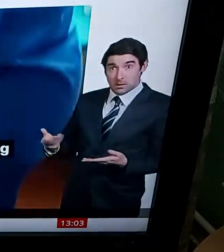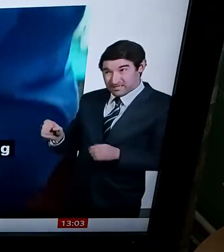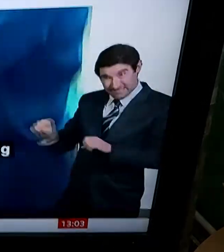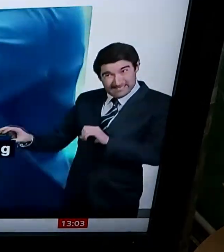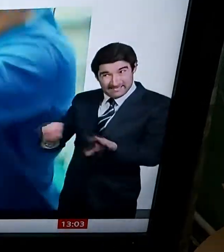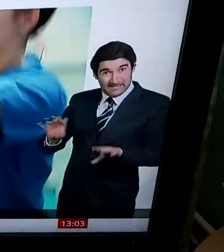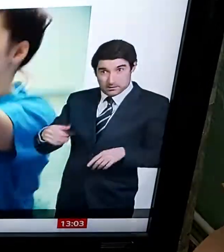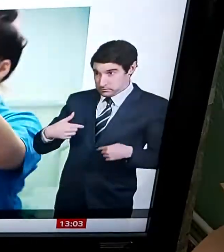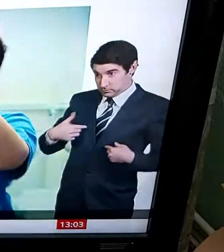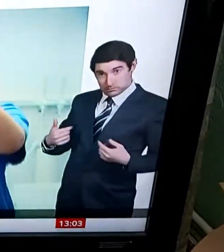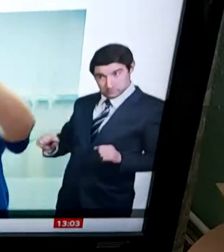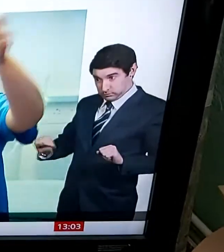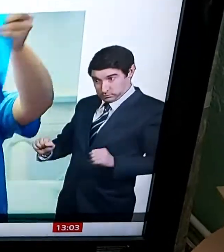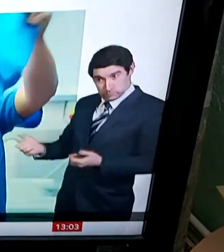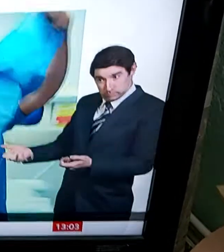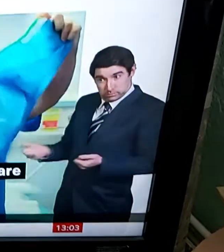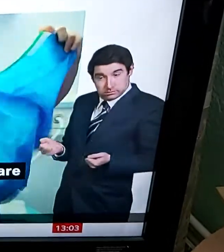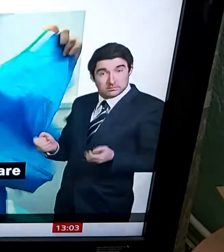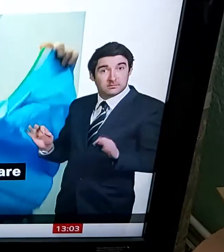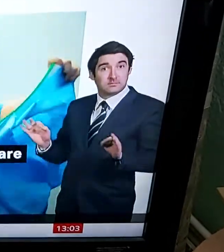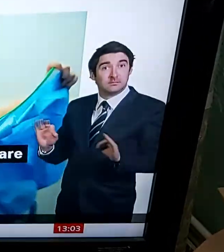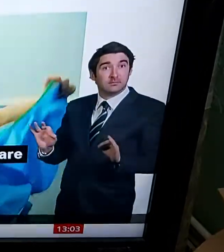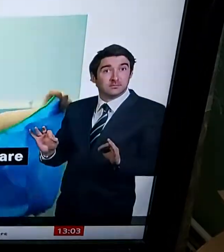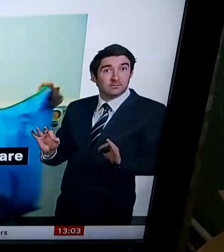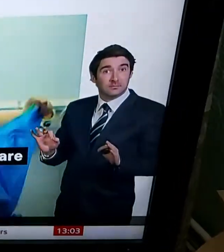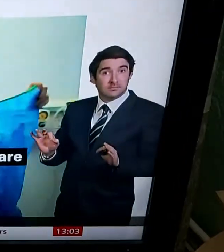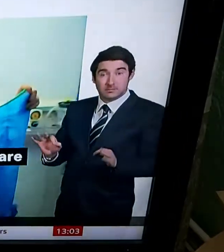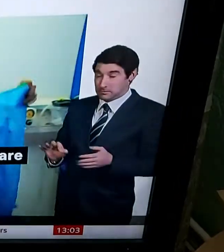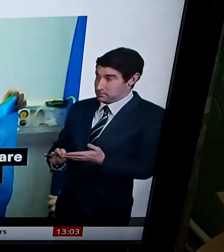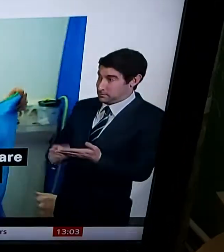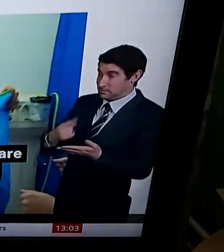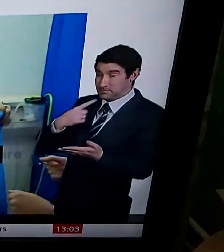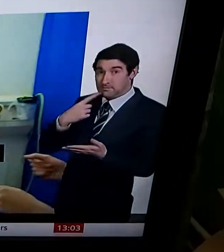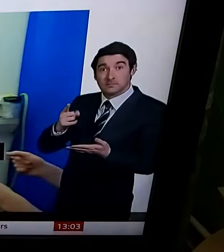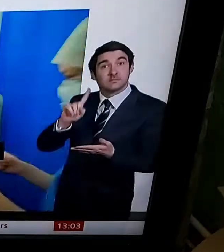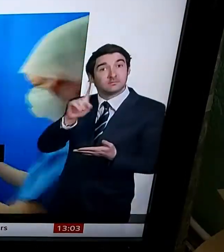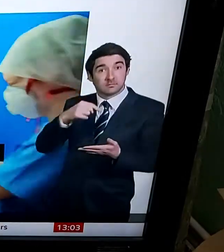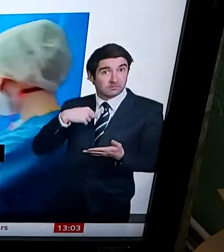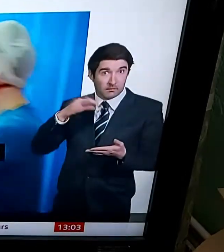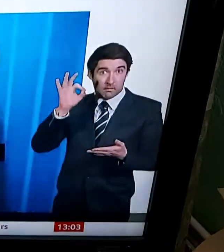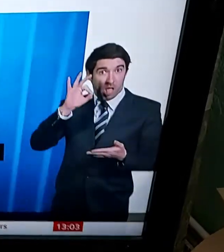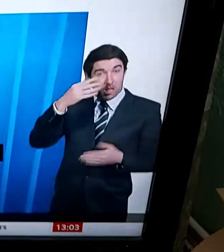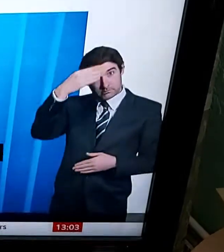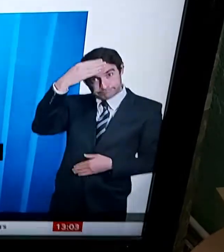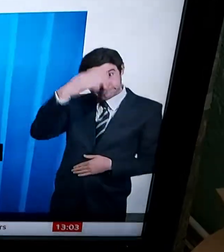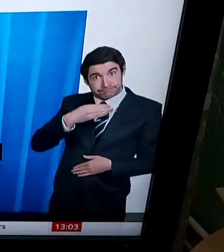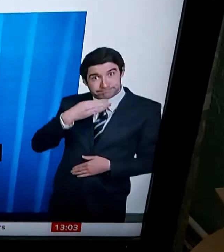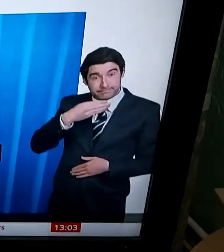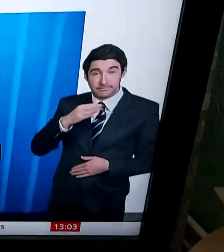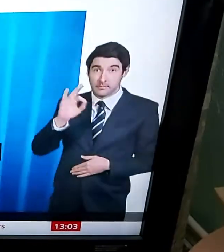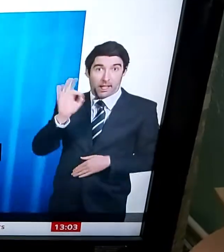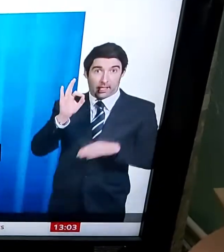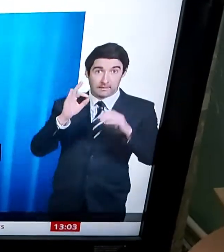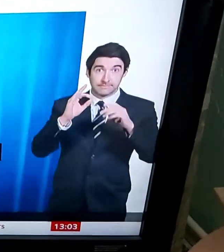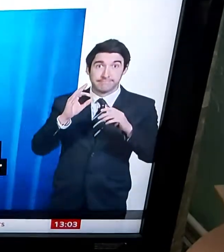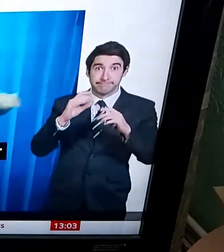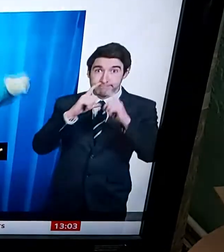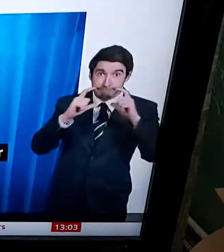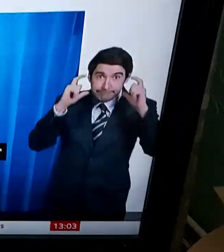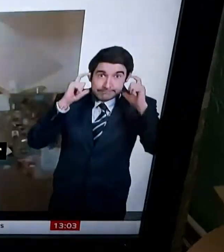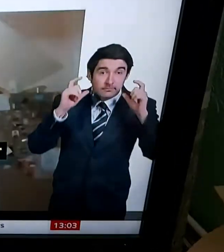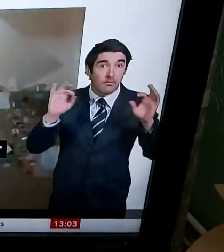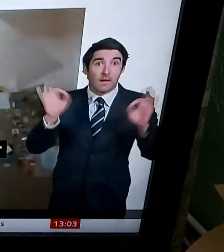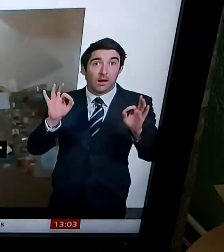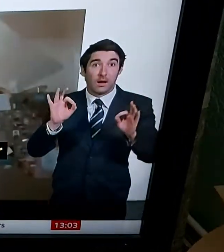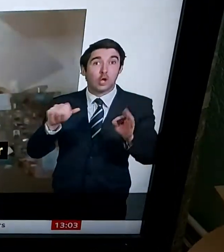getting through. I don't have any visors, I don't have a face shield or goggles. I should have a full sleeved gown if I'm following the